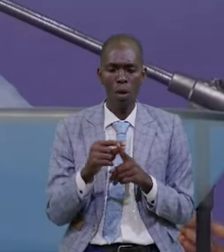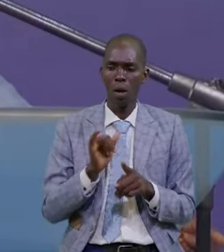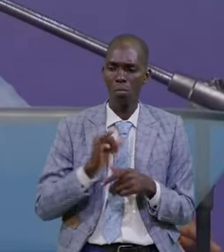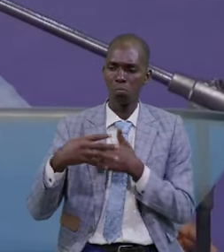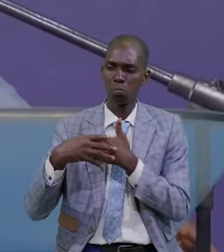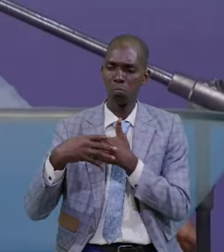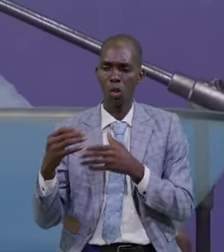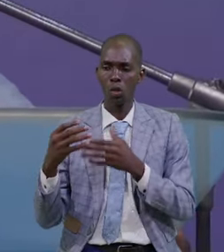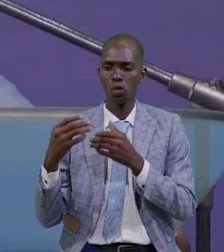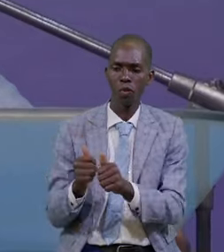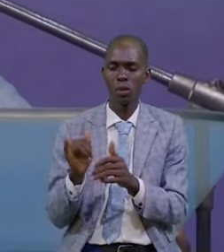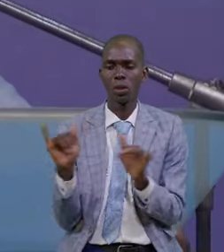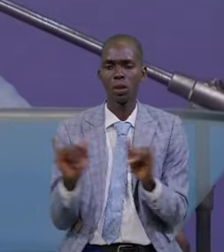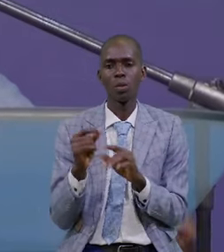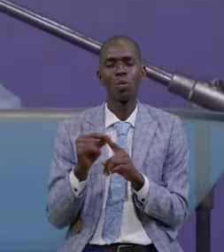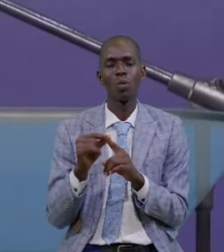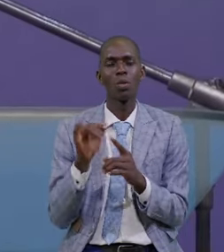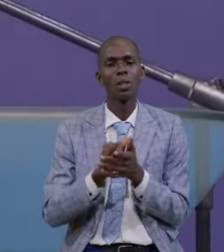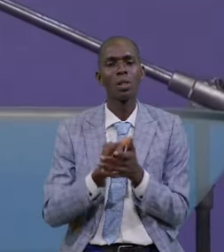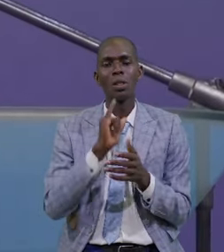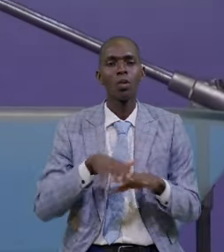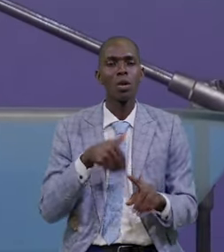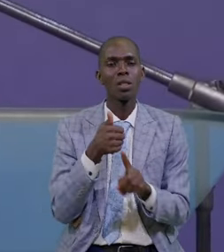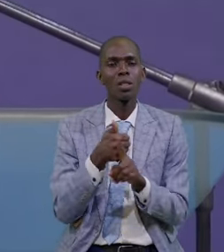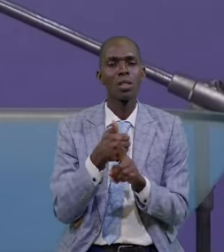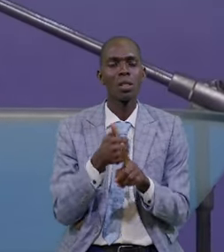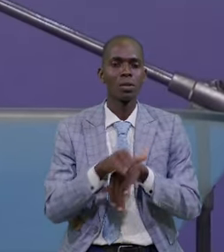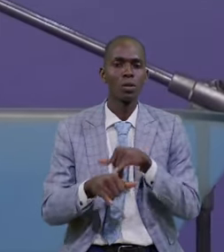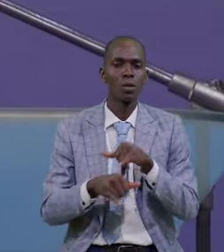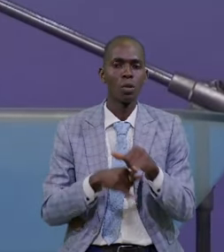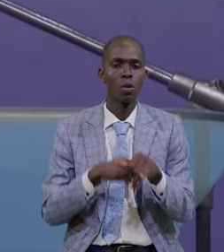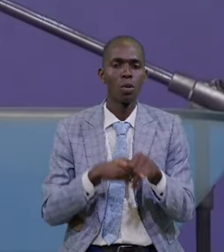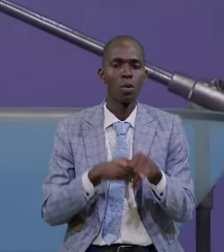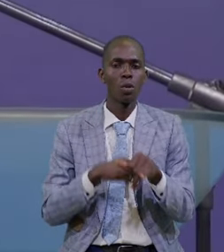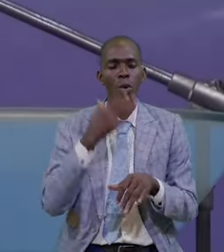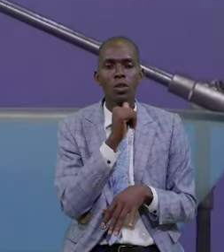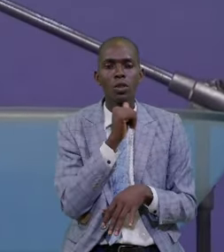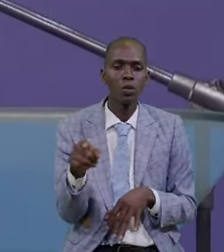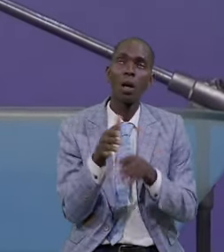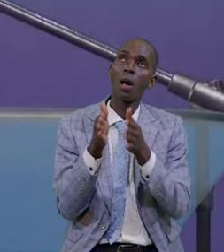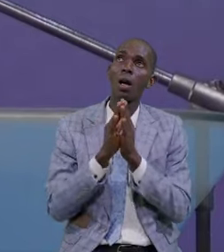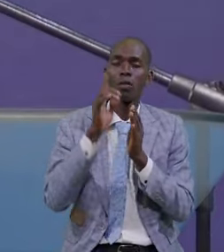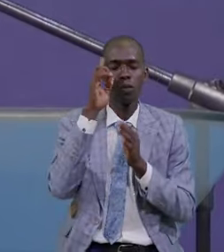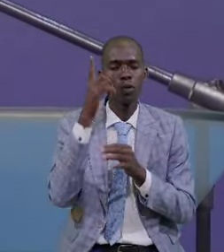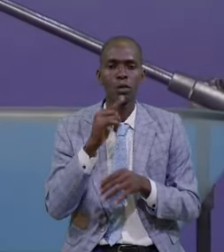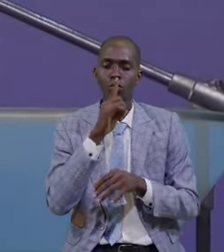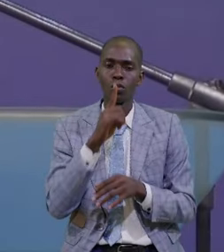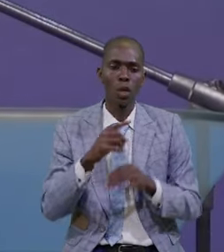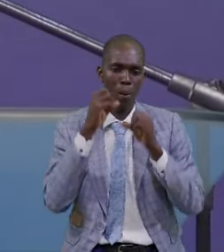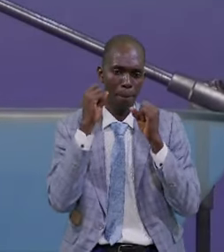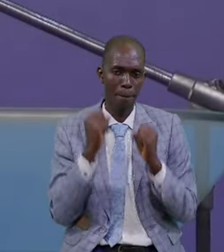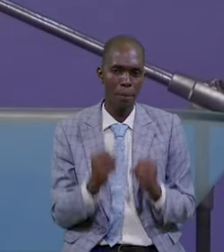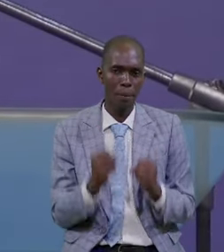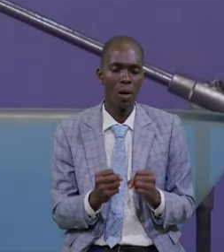That's self-deception now. Why don't you have the real power and tarry